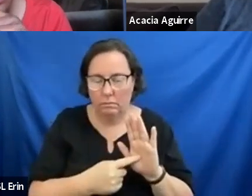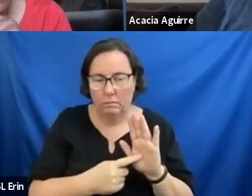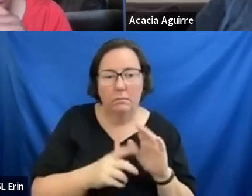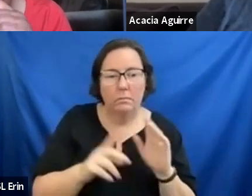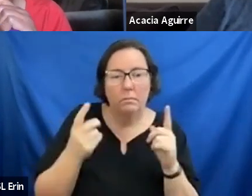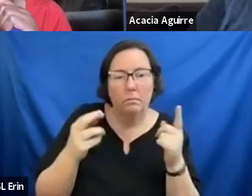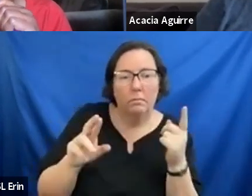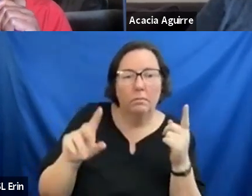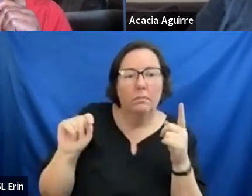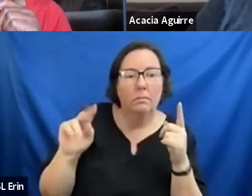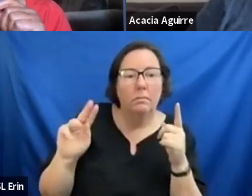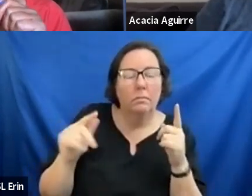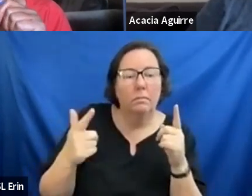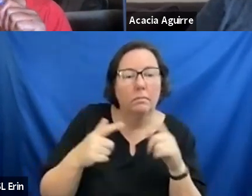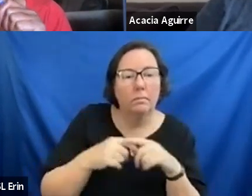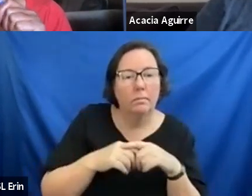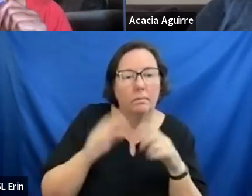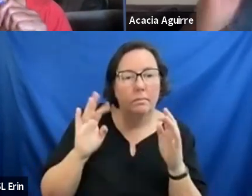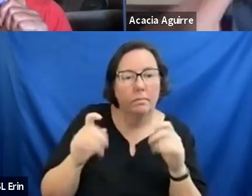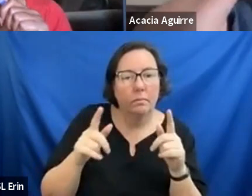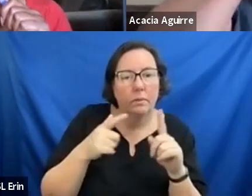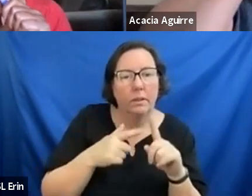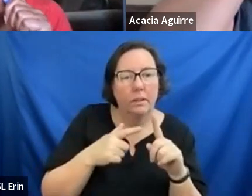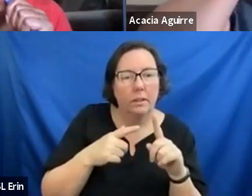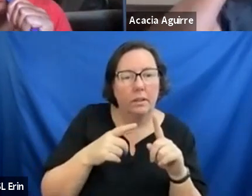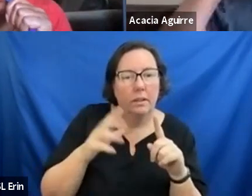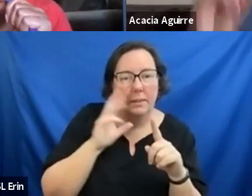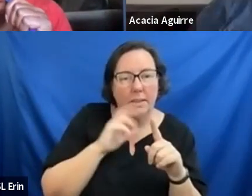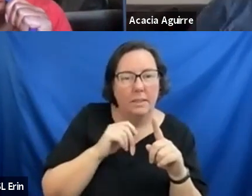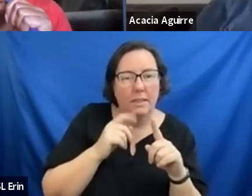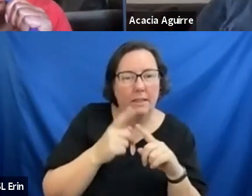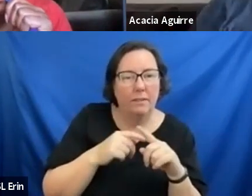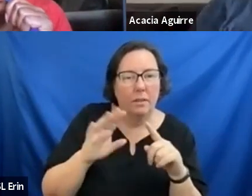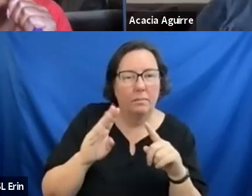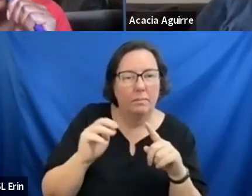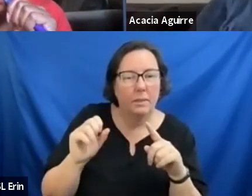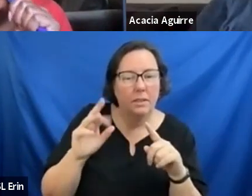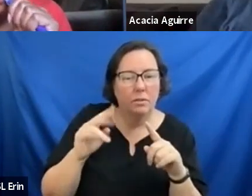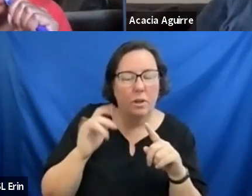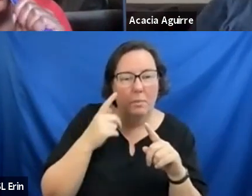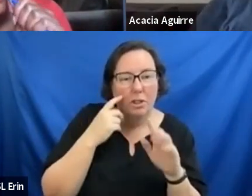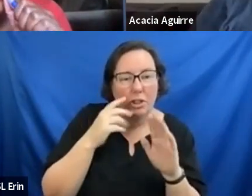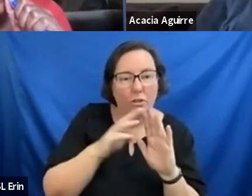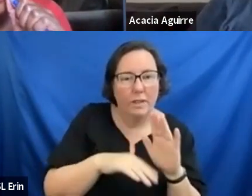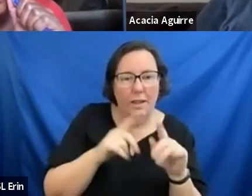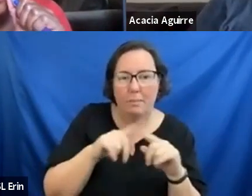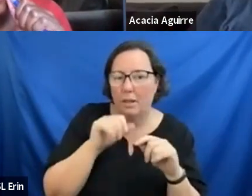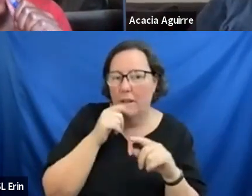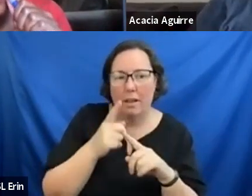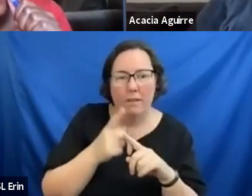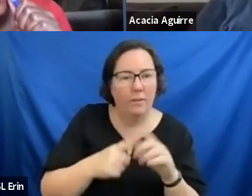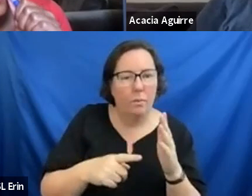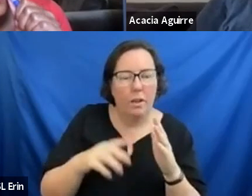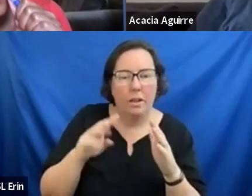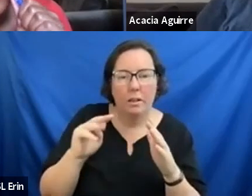Dr. Tung. Well, it was missing from what Ms. Roberts just read, but not from what Ms.